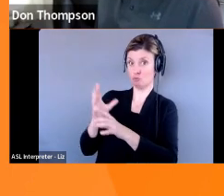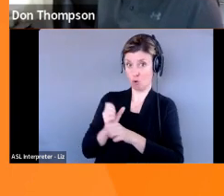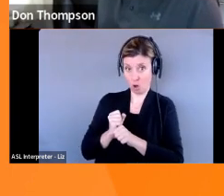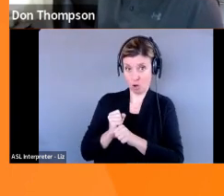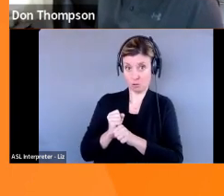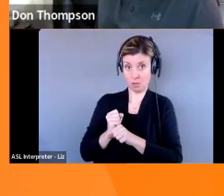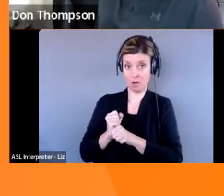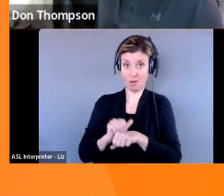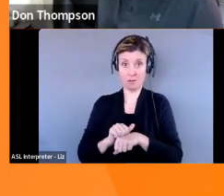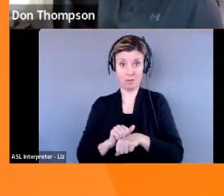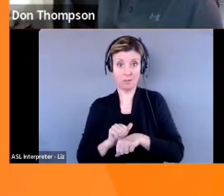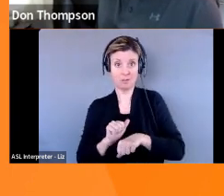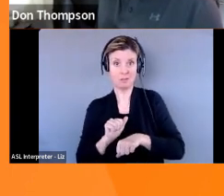your